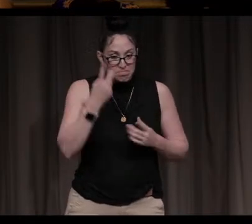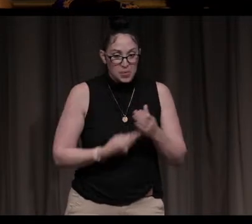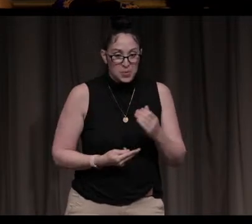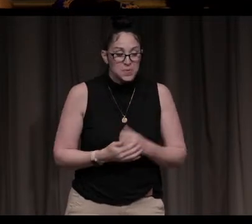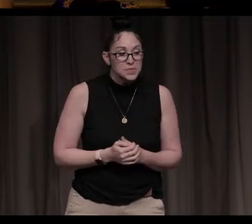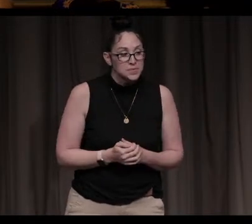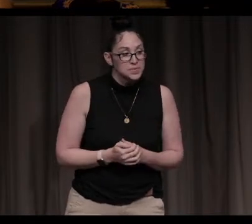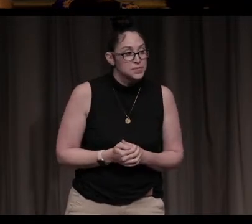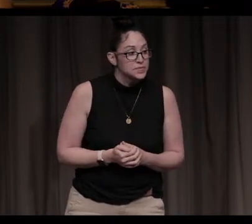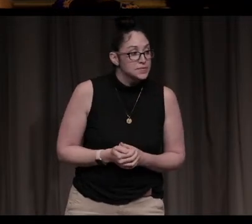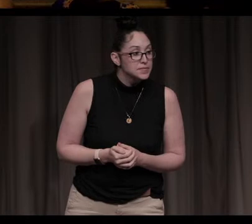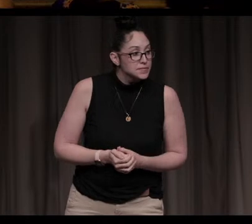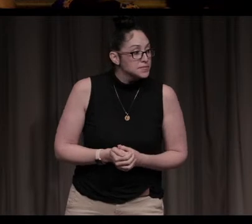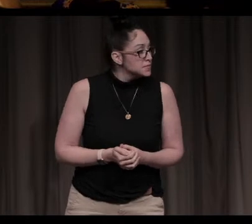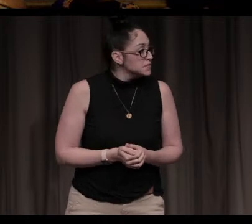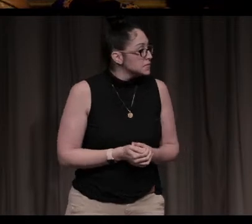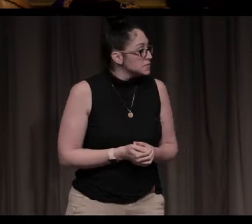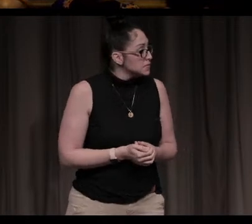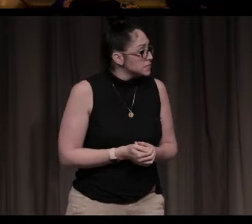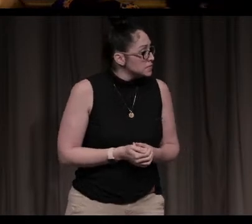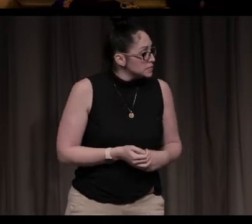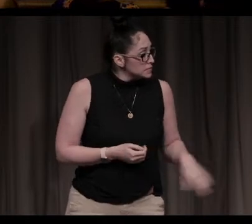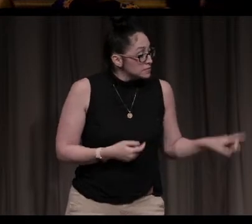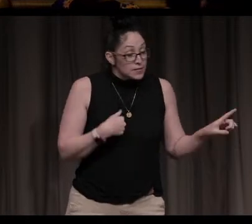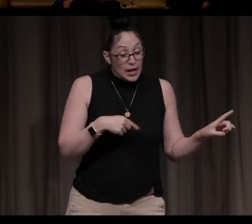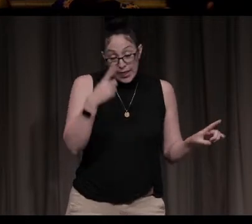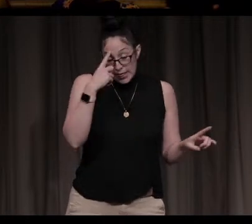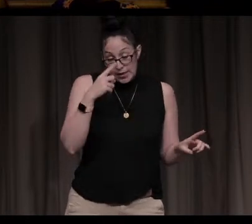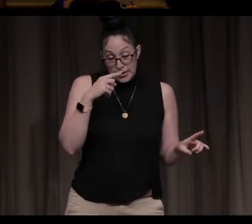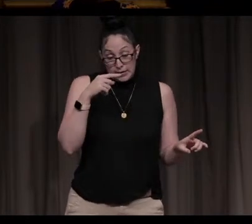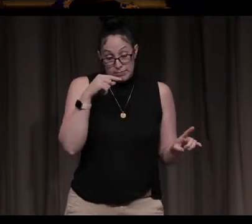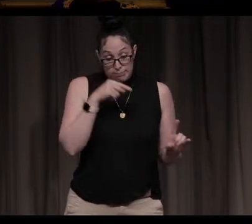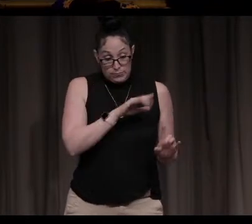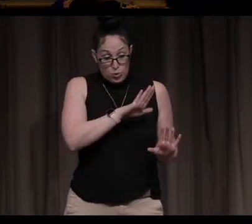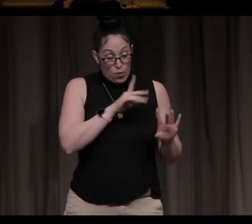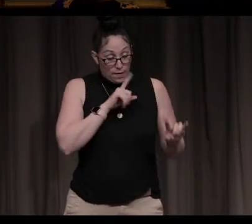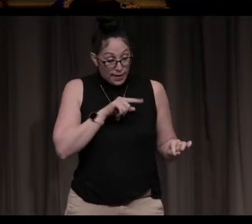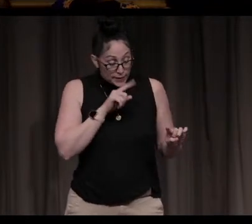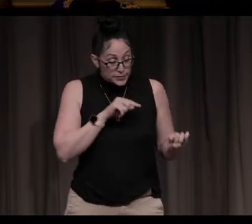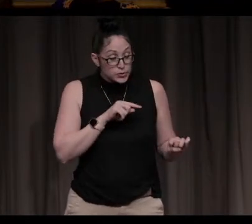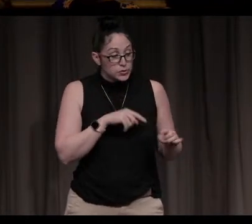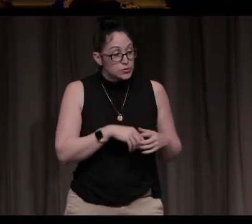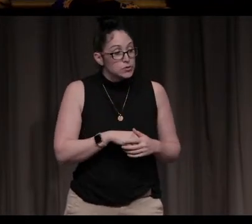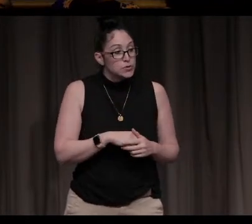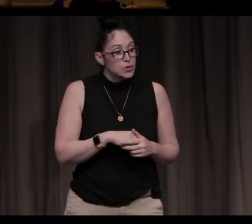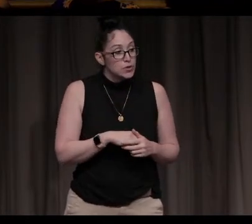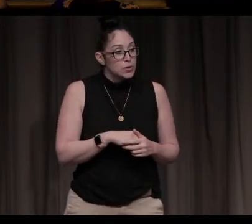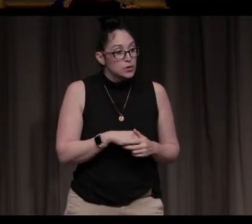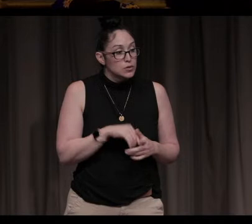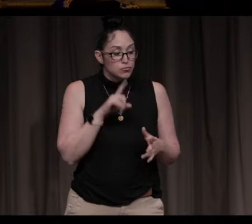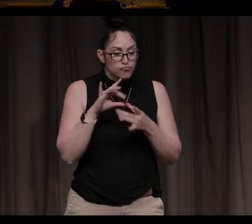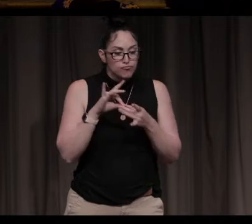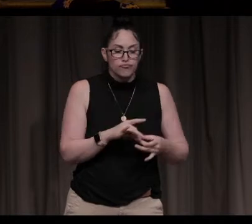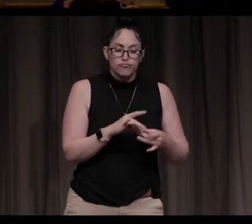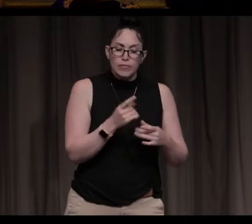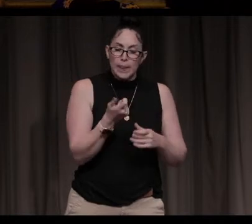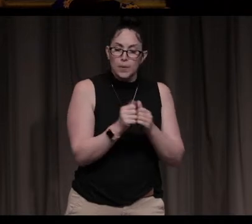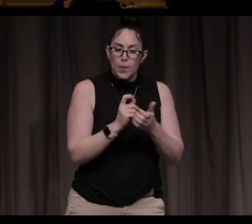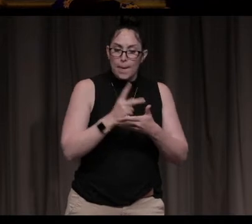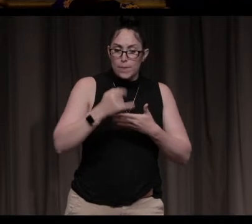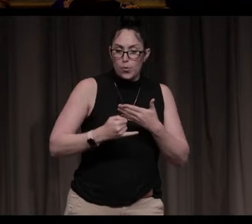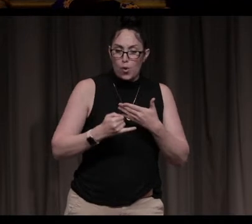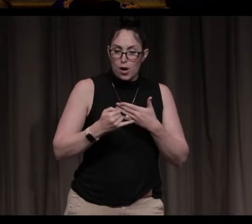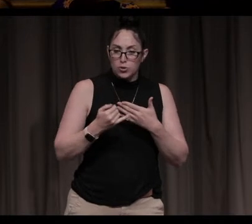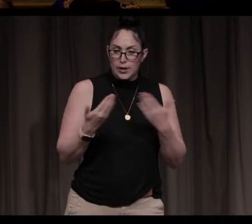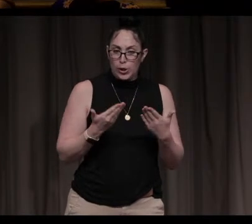think, with this and your answers, I want to loop a little bit into the project that we have here, because, it